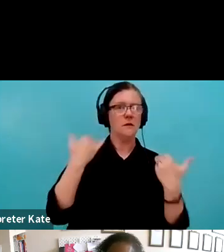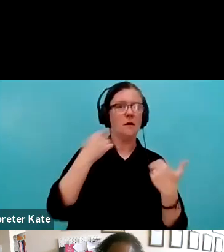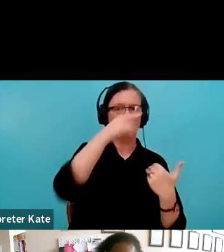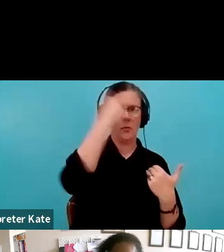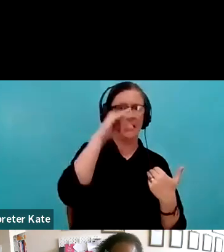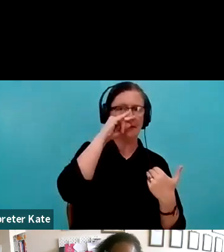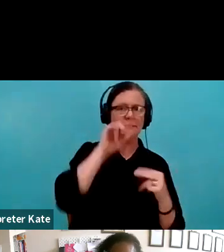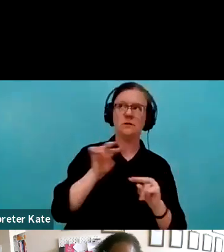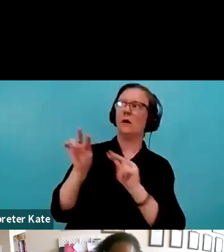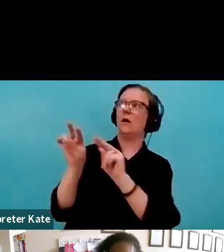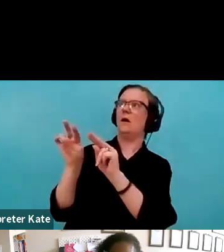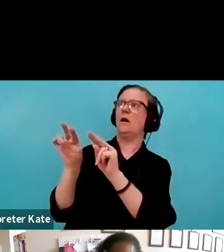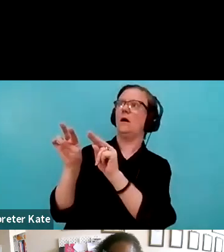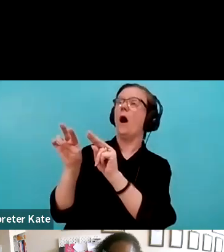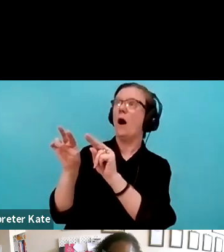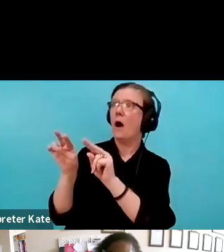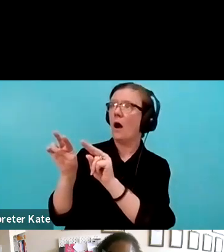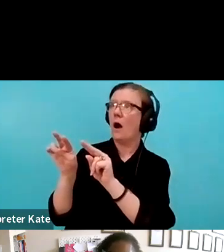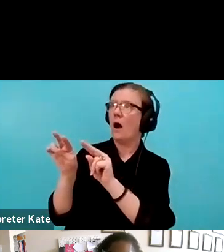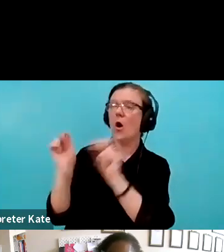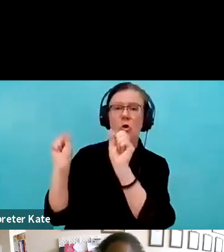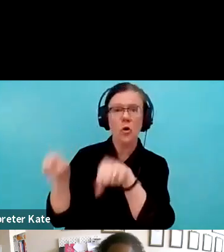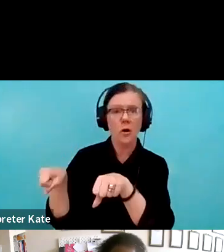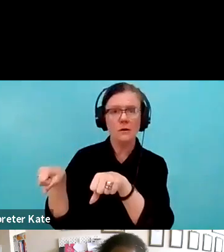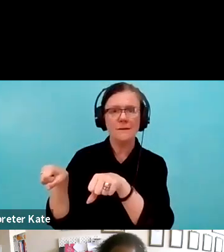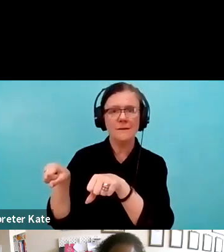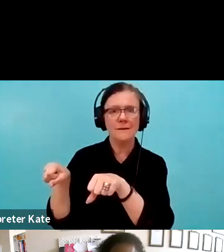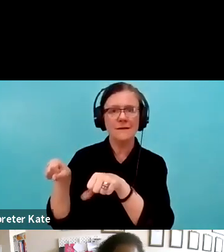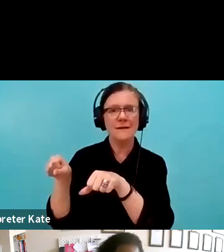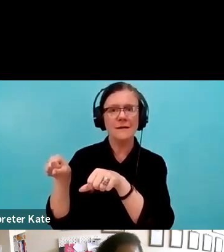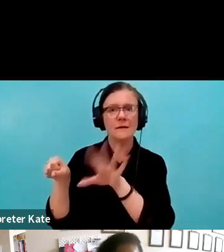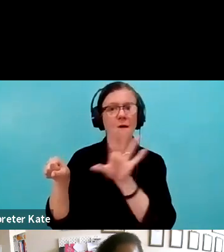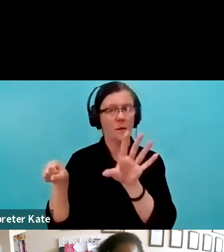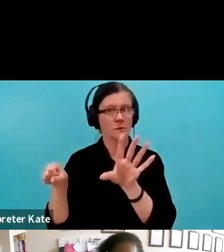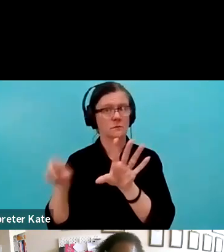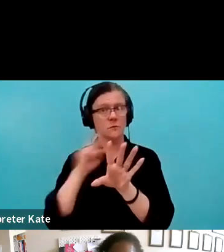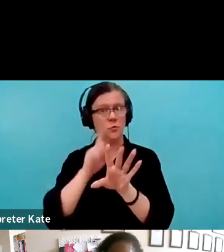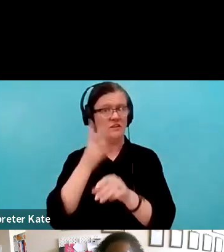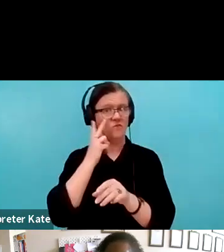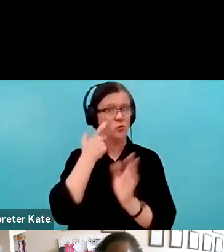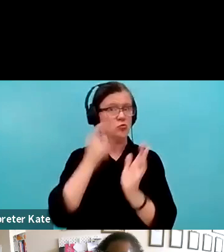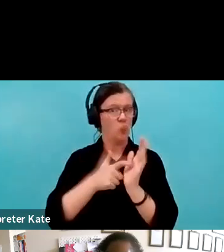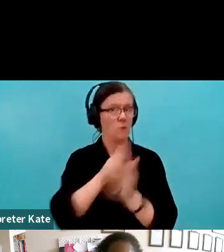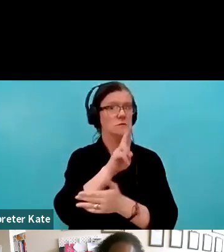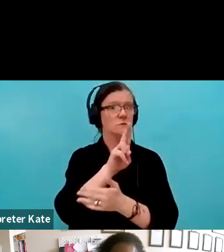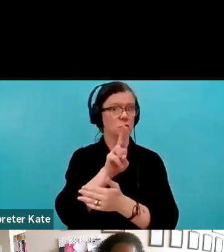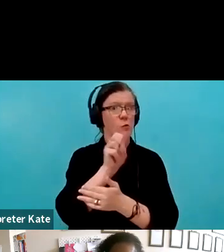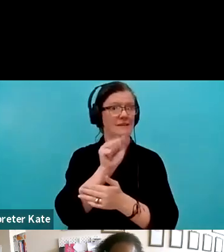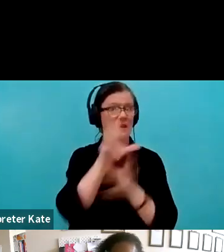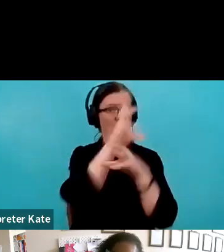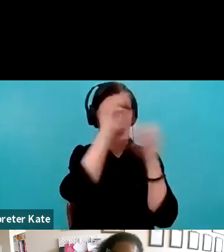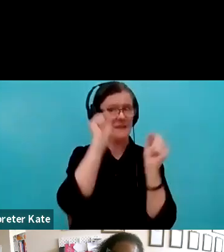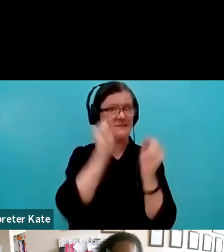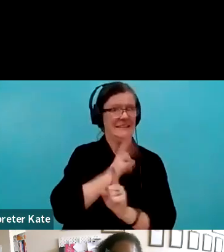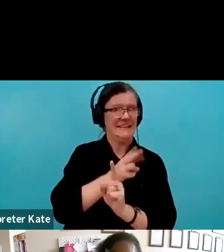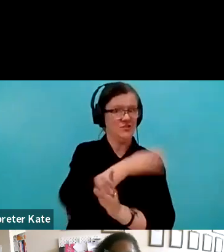and they never would have thought that that could have, you know what I mean? Like, that wasn't a thing when you look at the history of all the presidents that